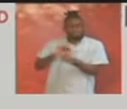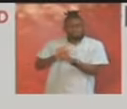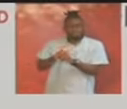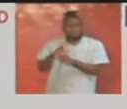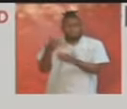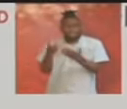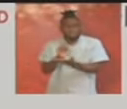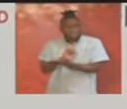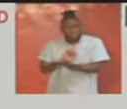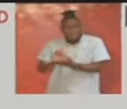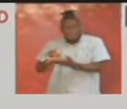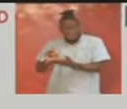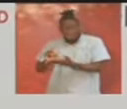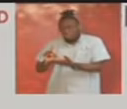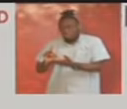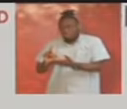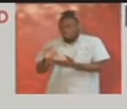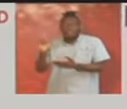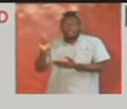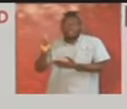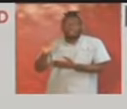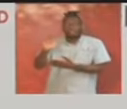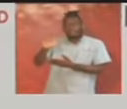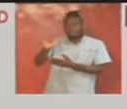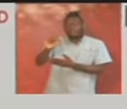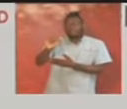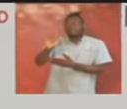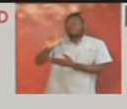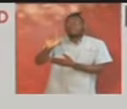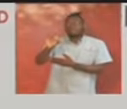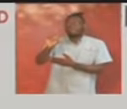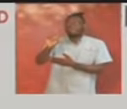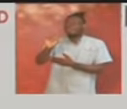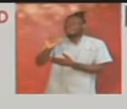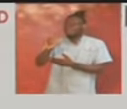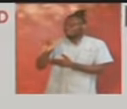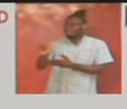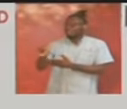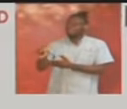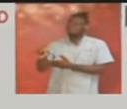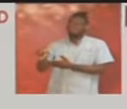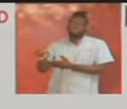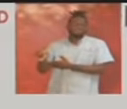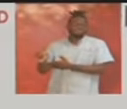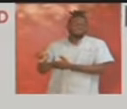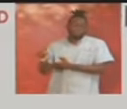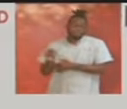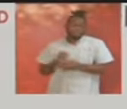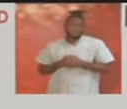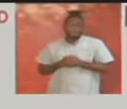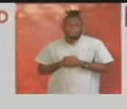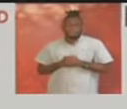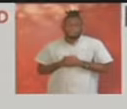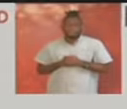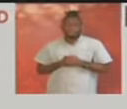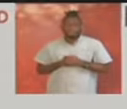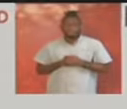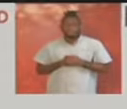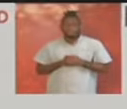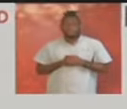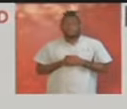in County Caroni in particular. And just to demonstrate the rapid potential for spread